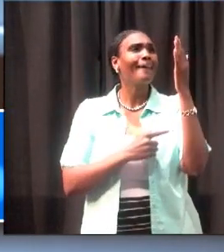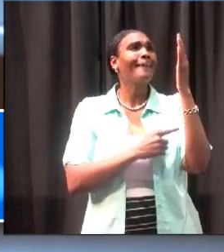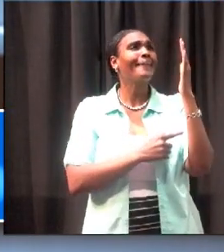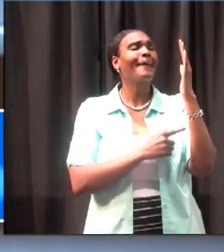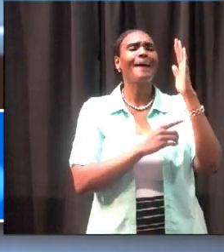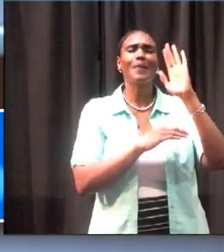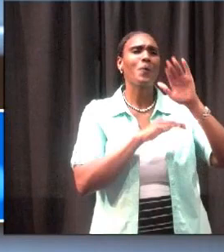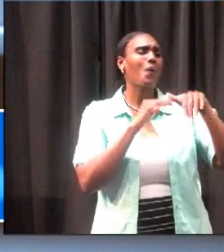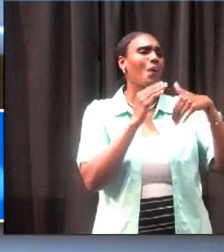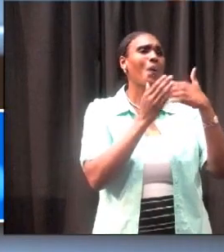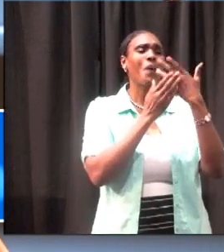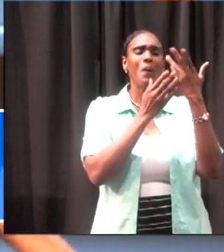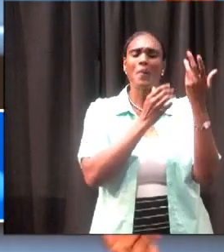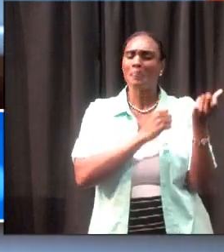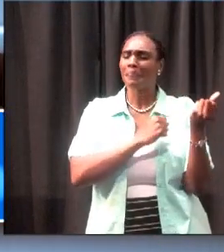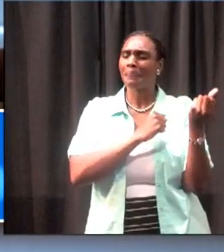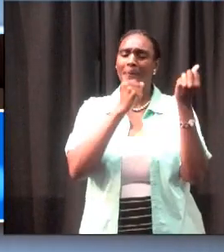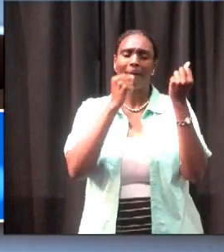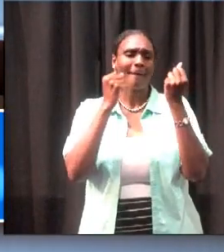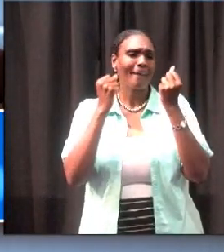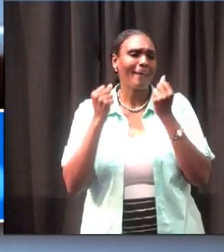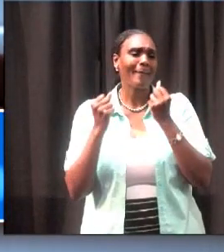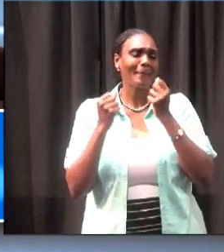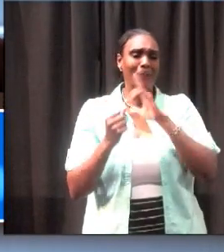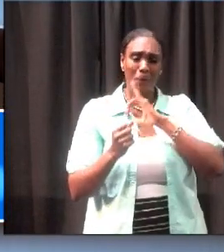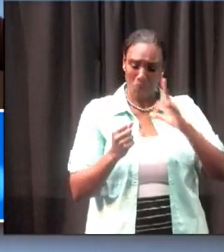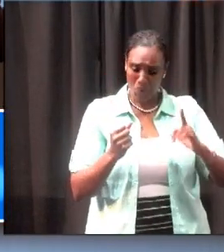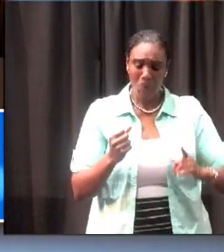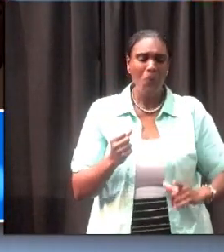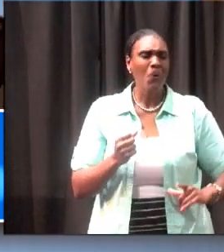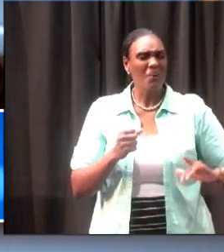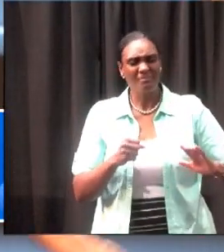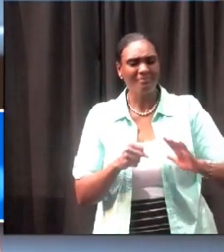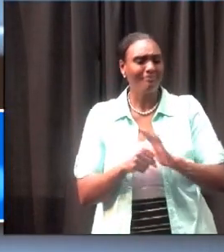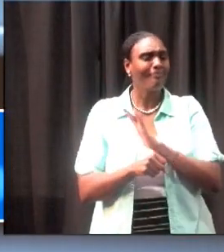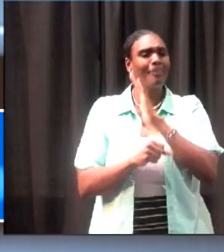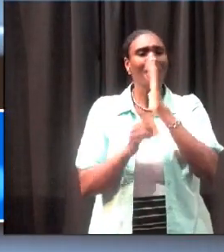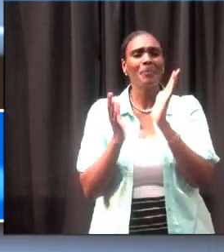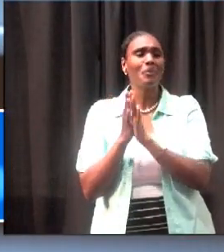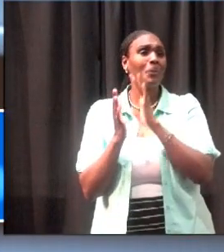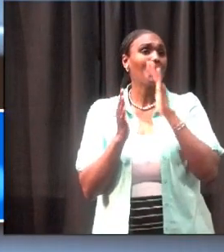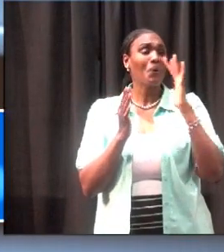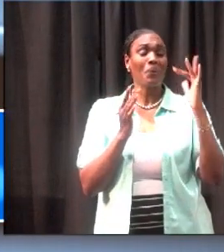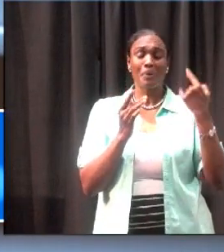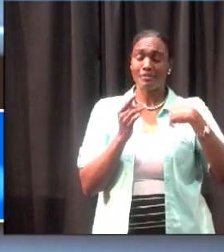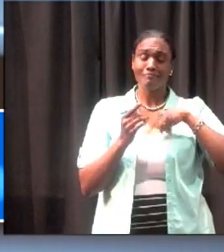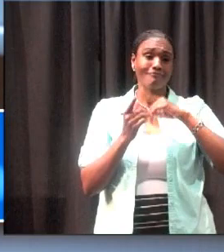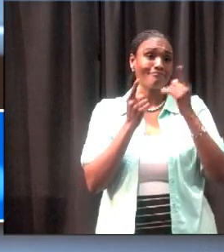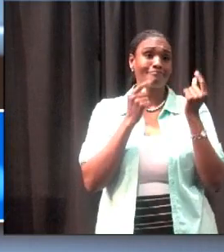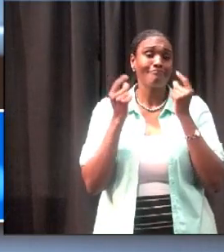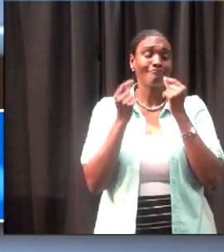God Almighty, Lord of glory, oh, we